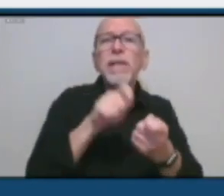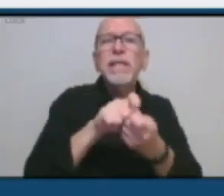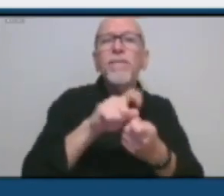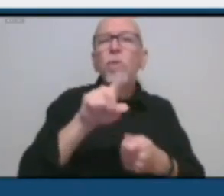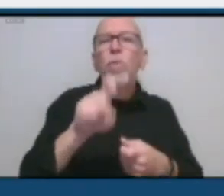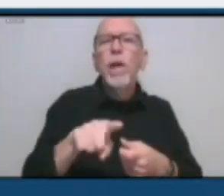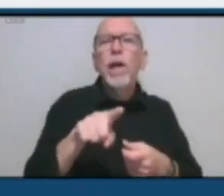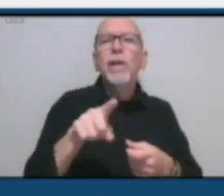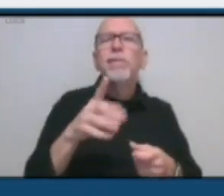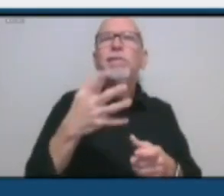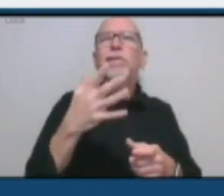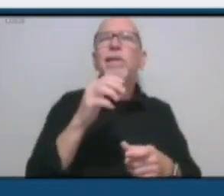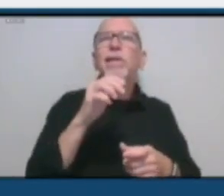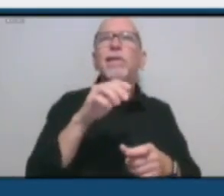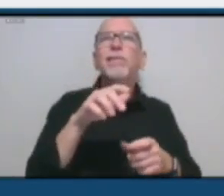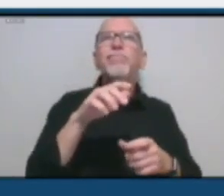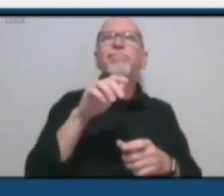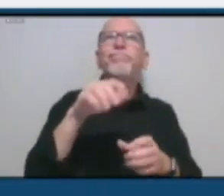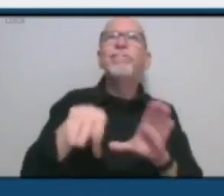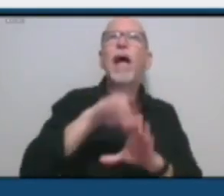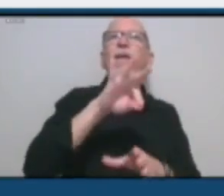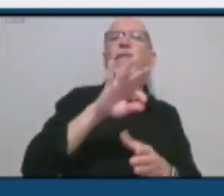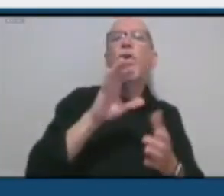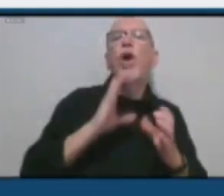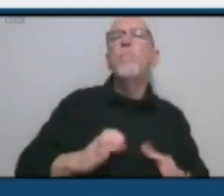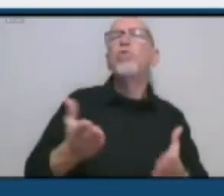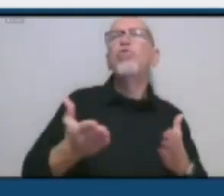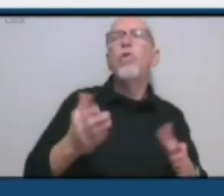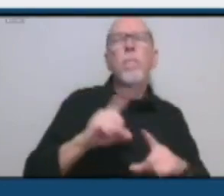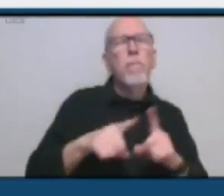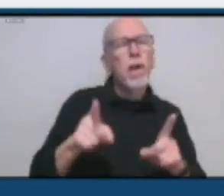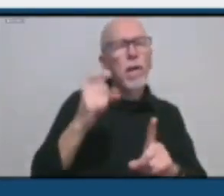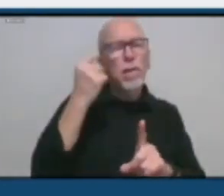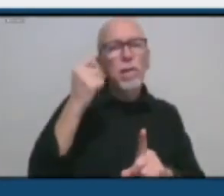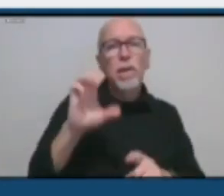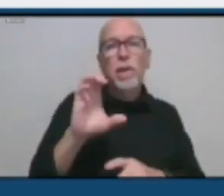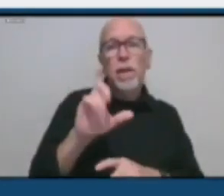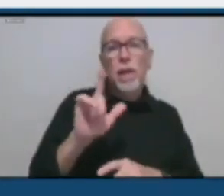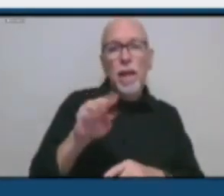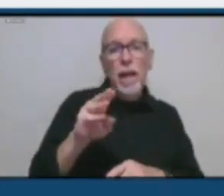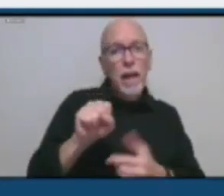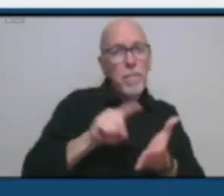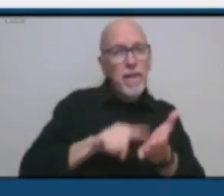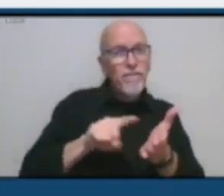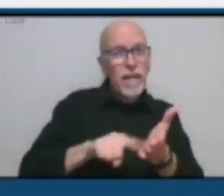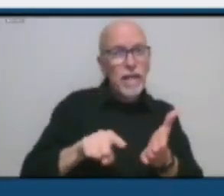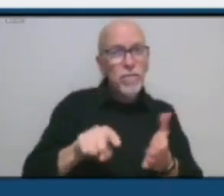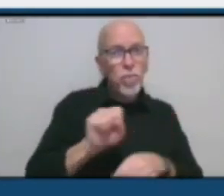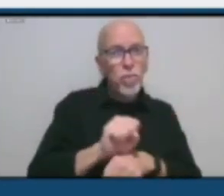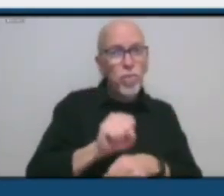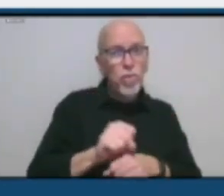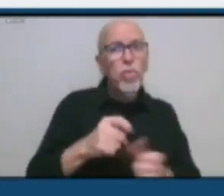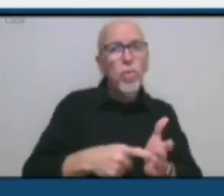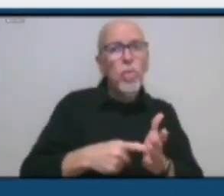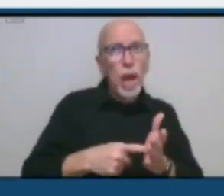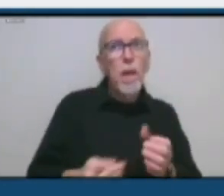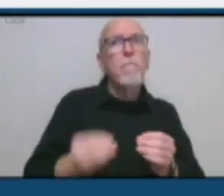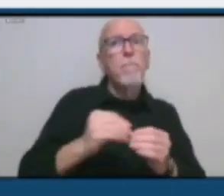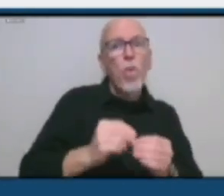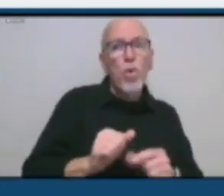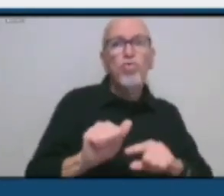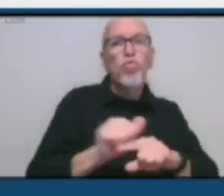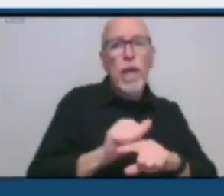of customer service calls. But keep in mind, claims investigation work requires significantly more